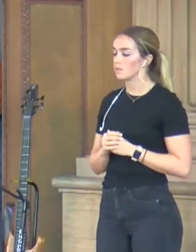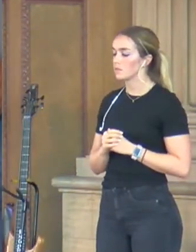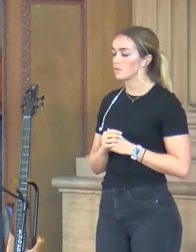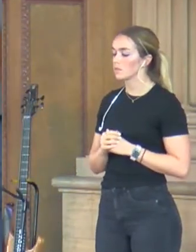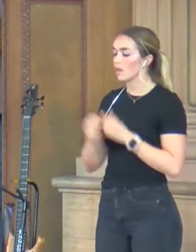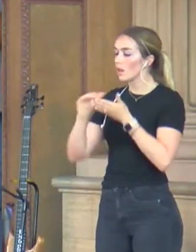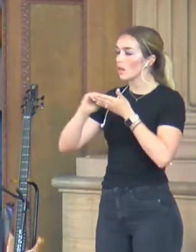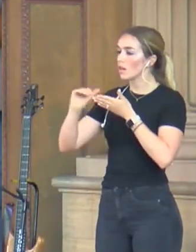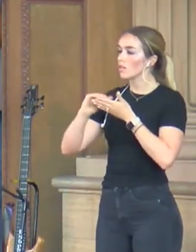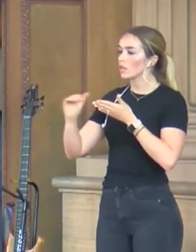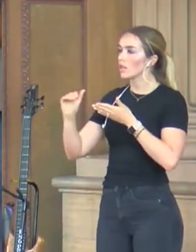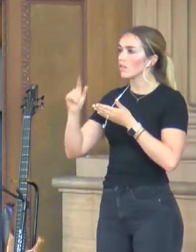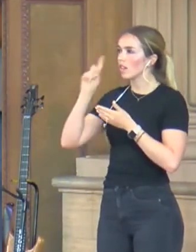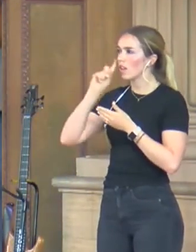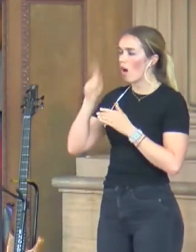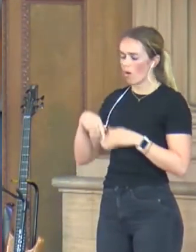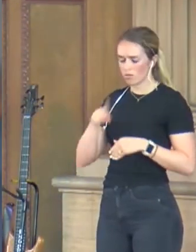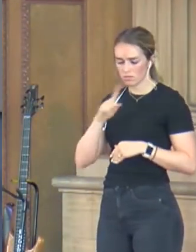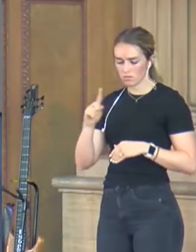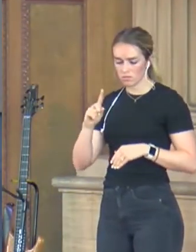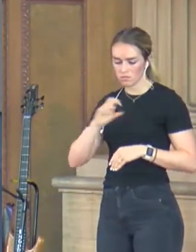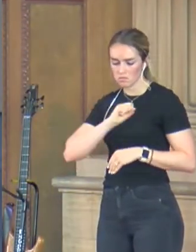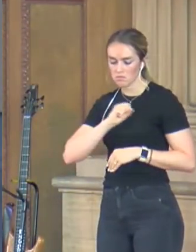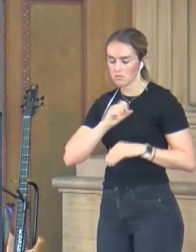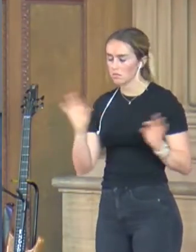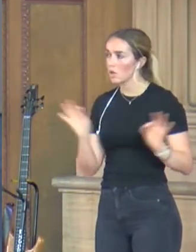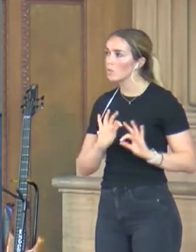Forgive us for tamping it down and pretending it's not there.